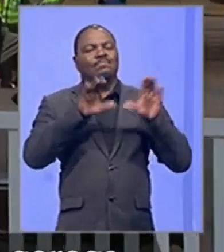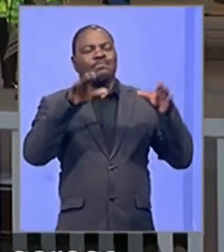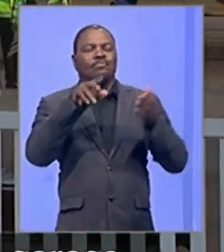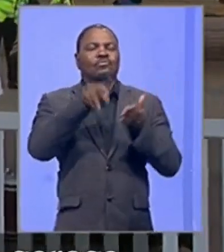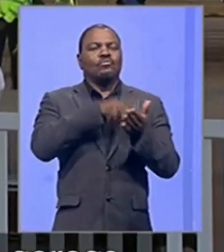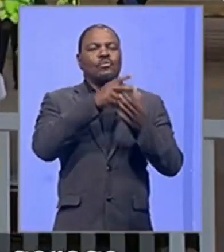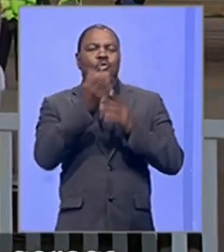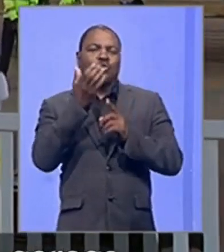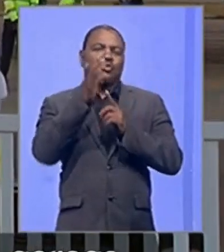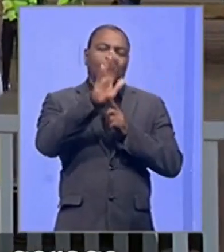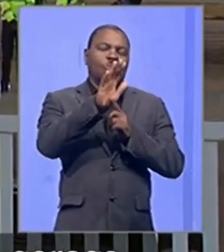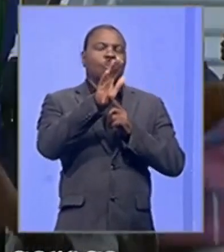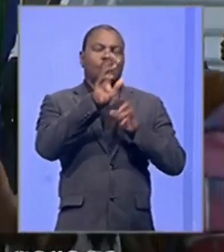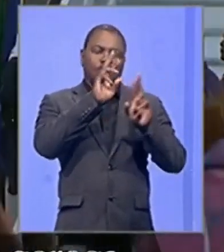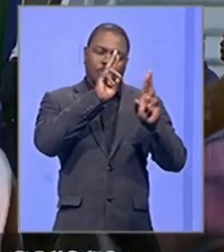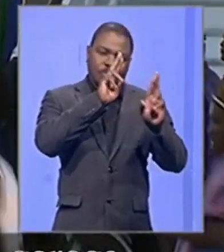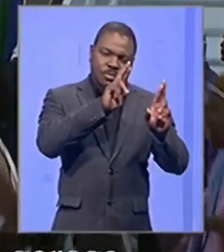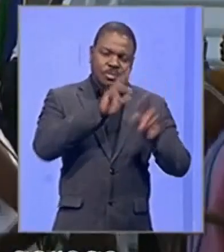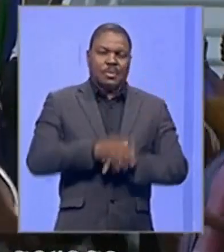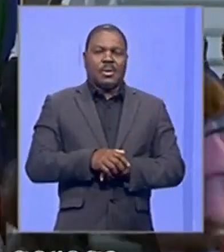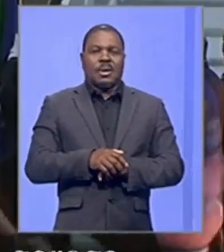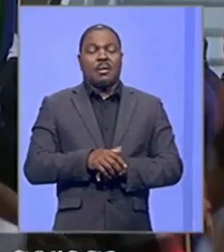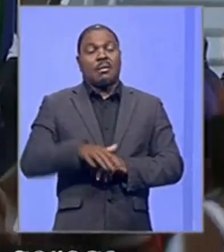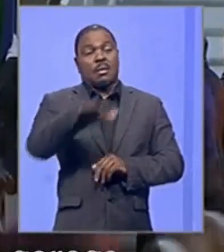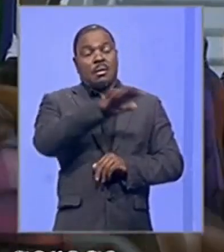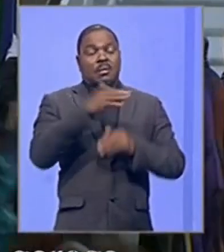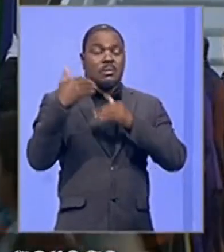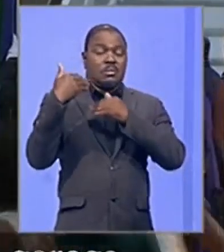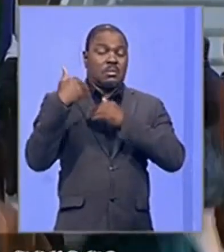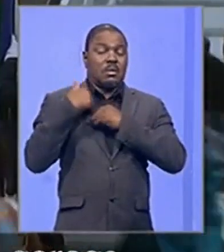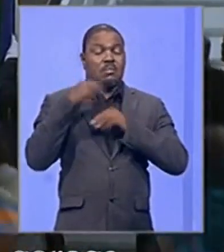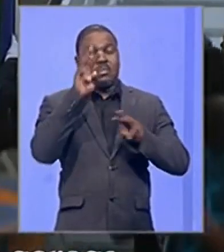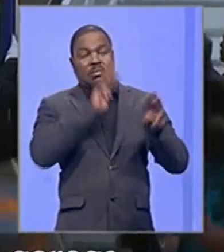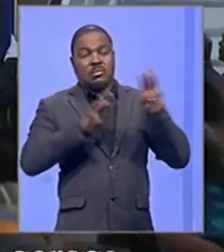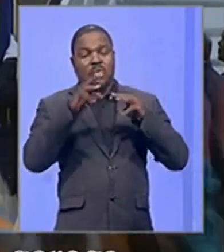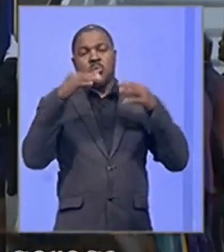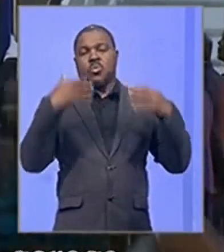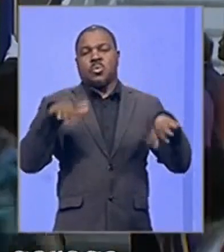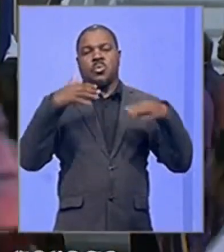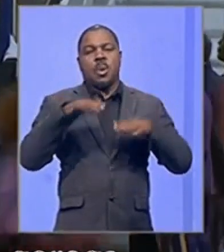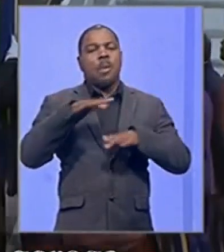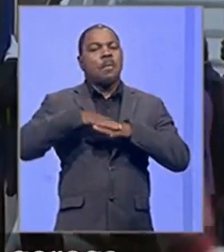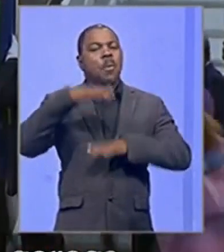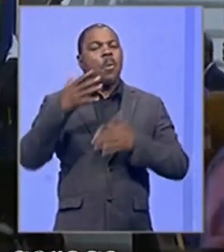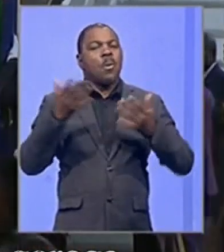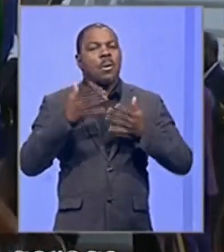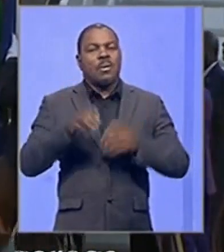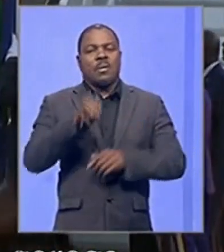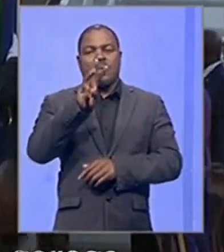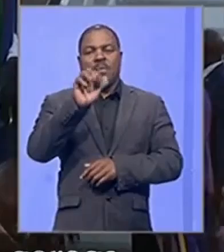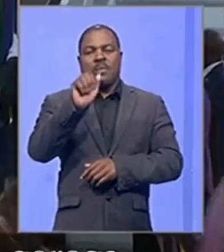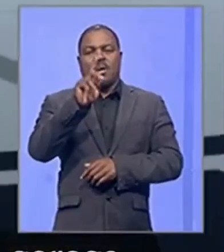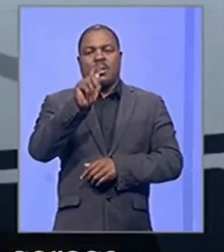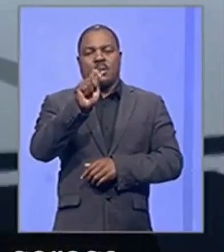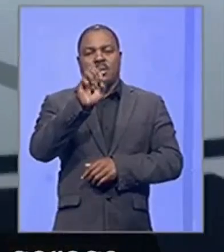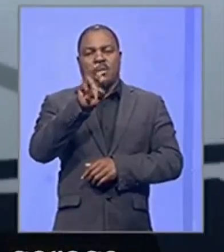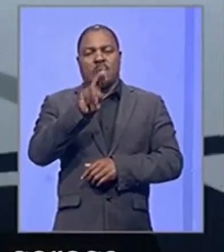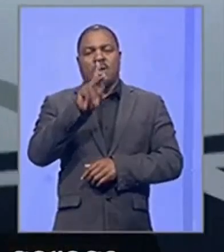la go ba bontšha tlhompho. Maemo a polokego le tšhireletšo a matlafaditšwe ka boemafofane bja Waterkloof